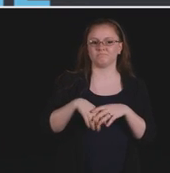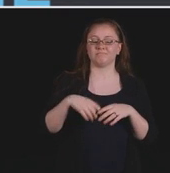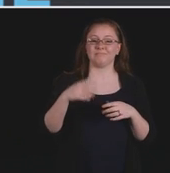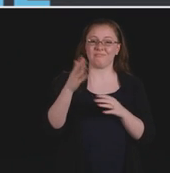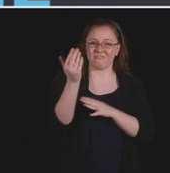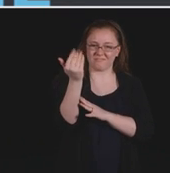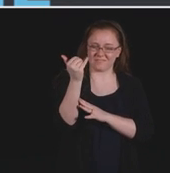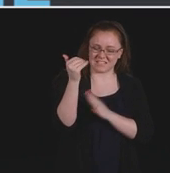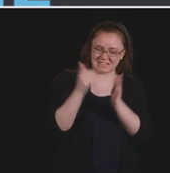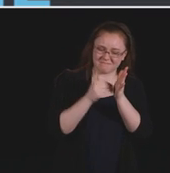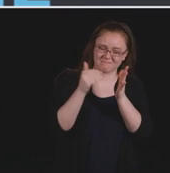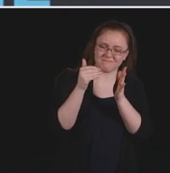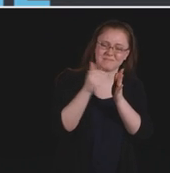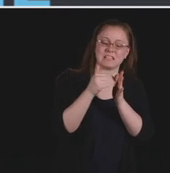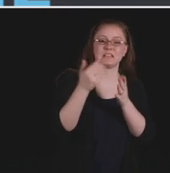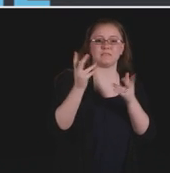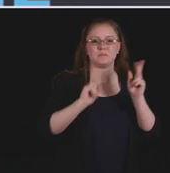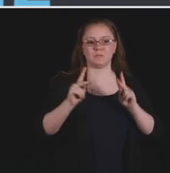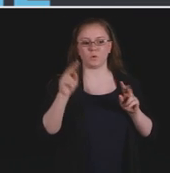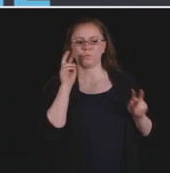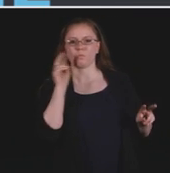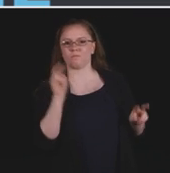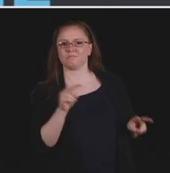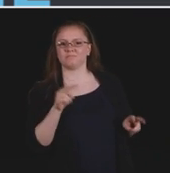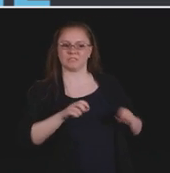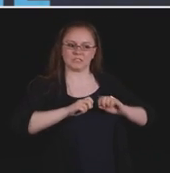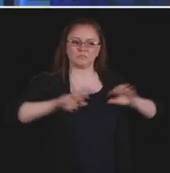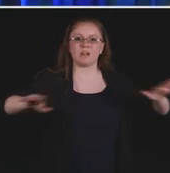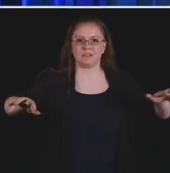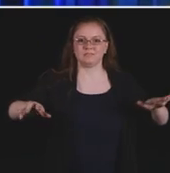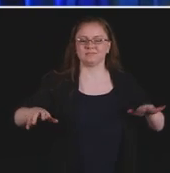blue discovery. It was posted by Tech Insider.